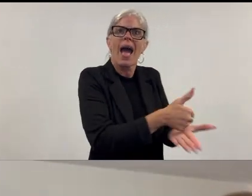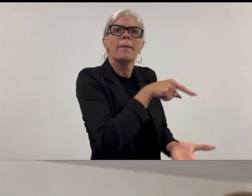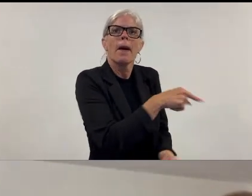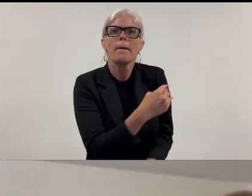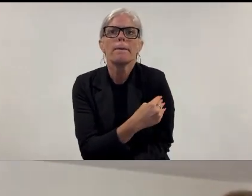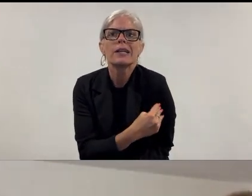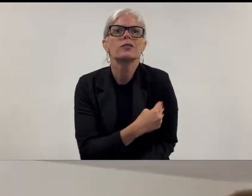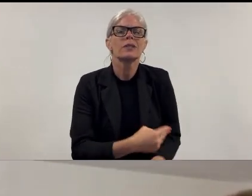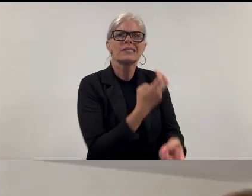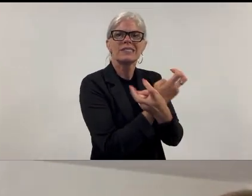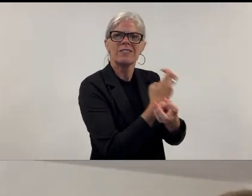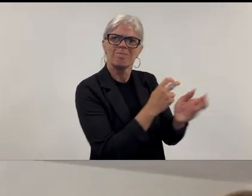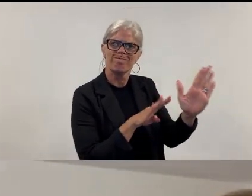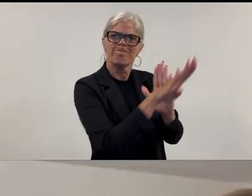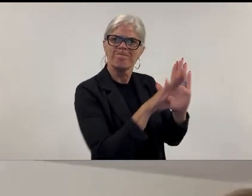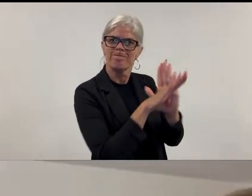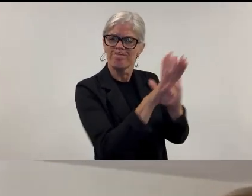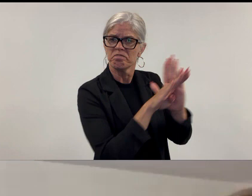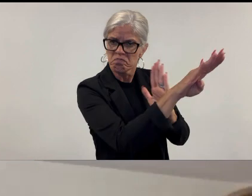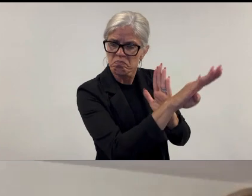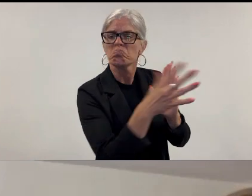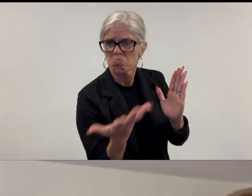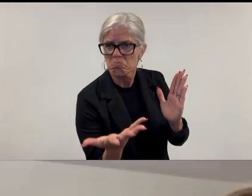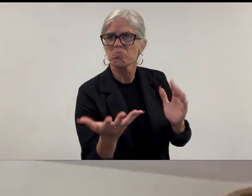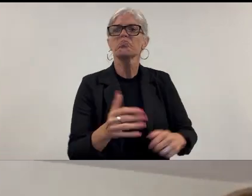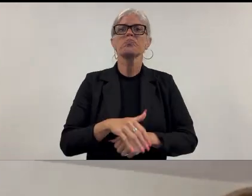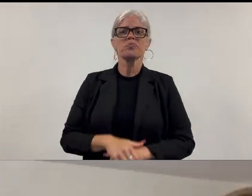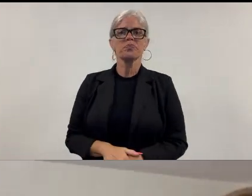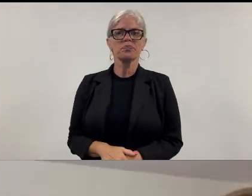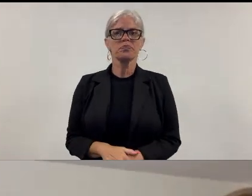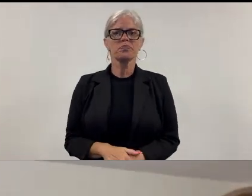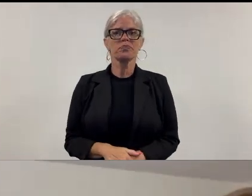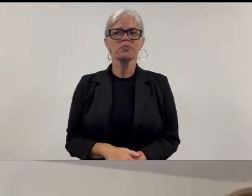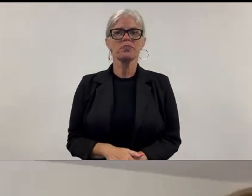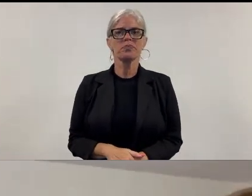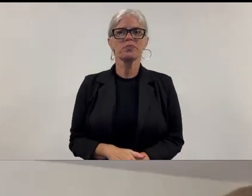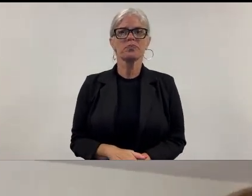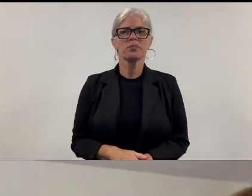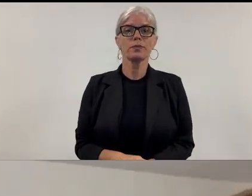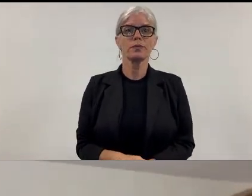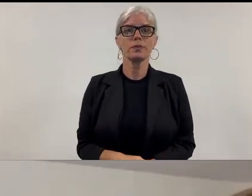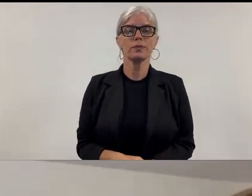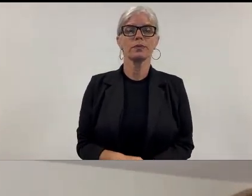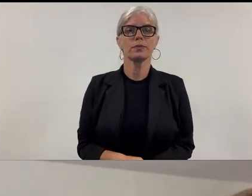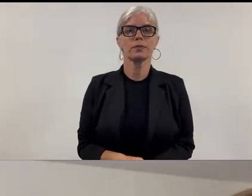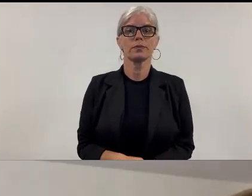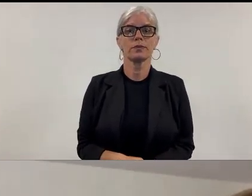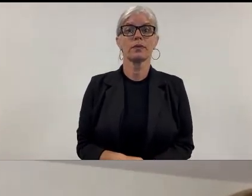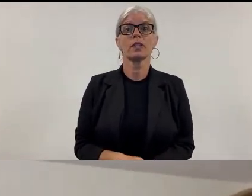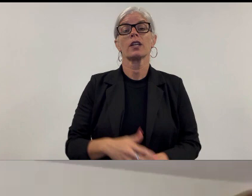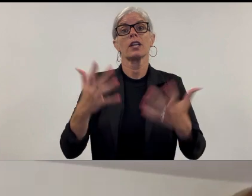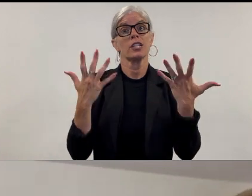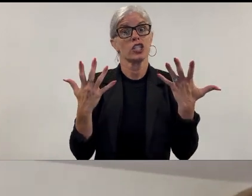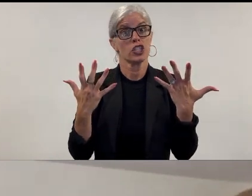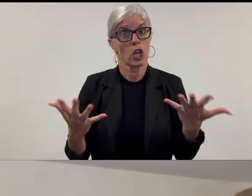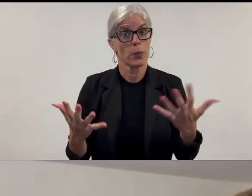happen when a child doesn't do weight bearing. That's why one of the 5 principles of ABRT is weight loading,